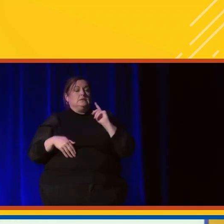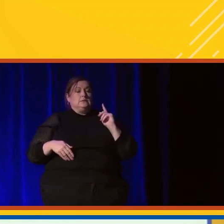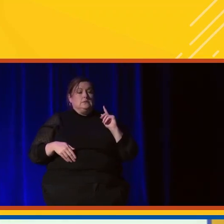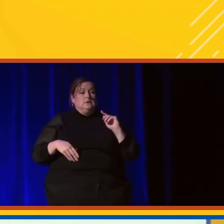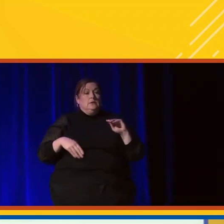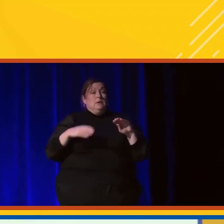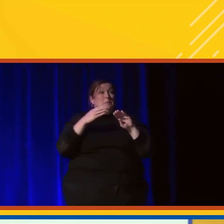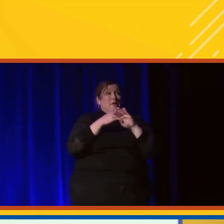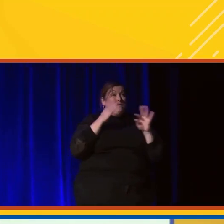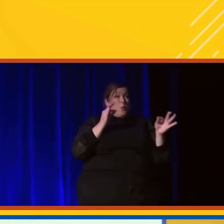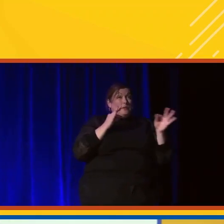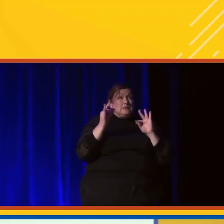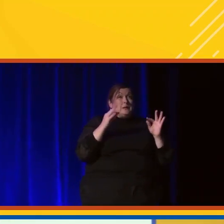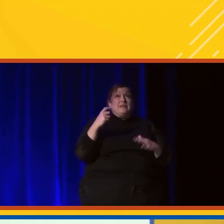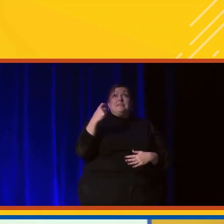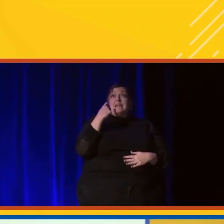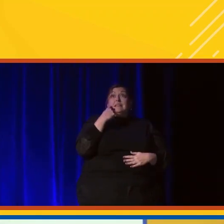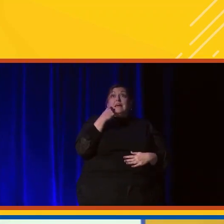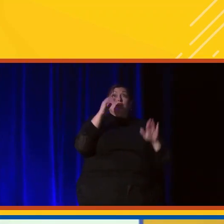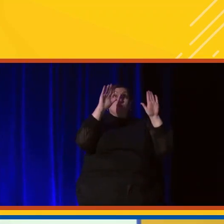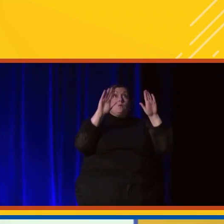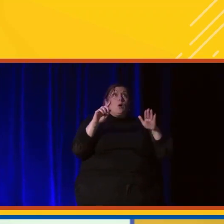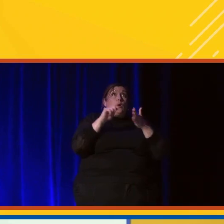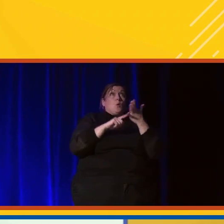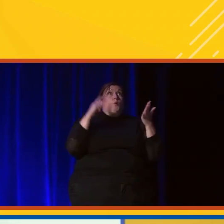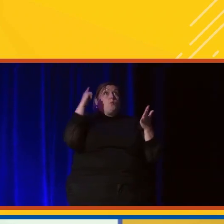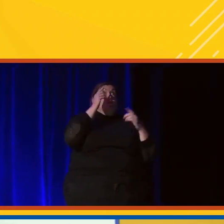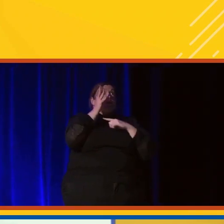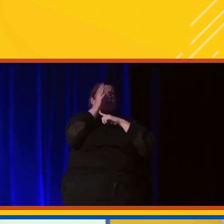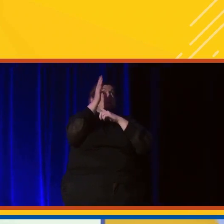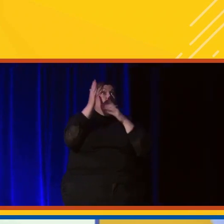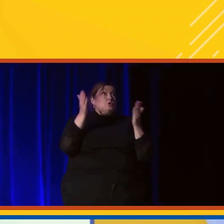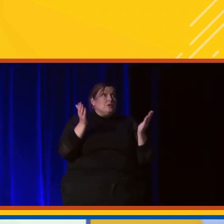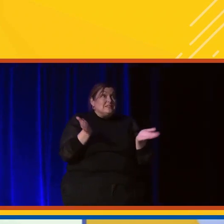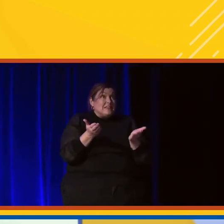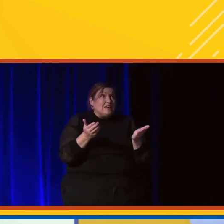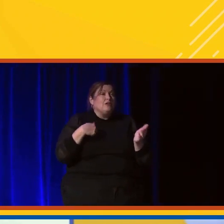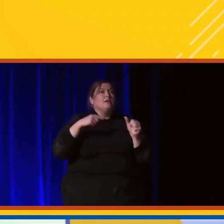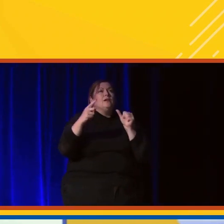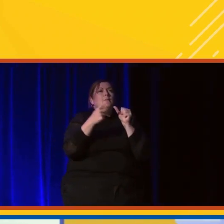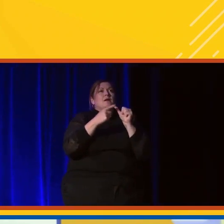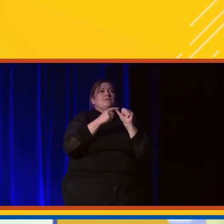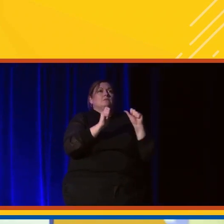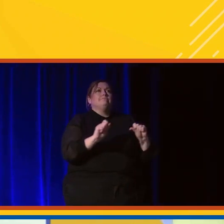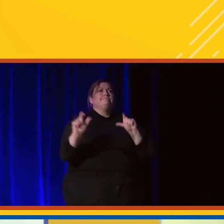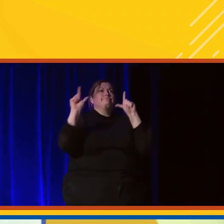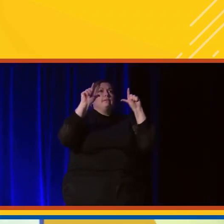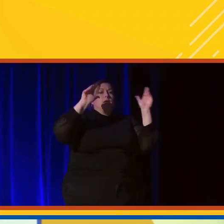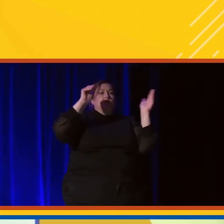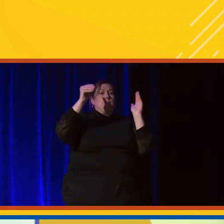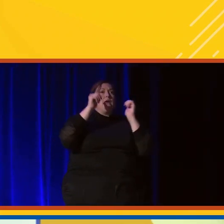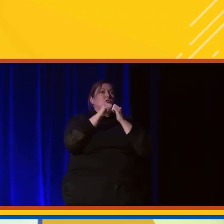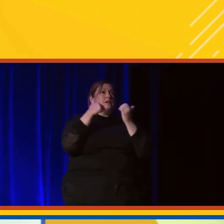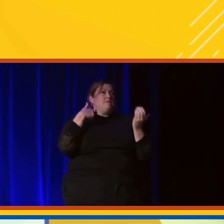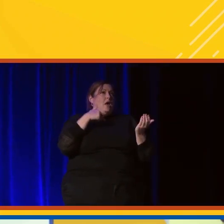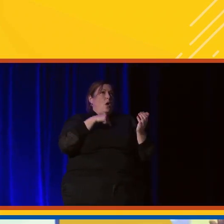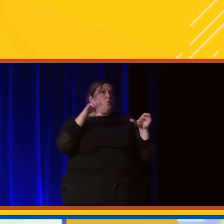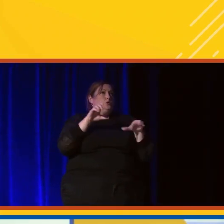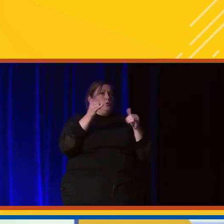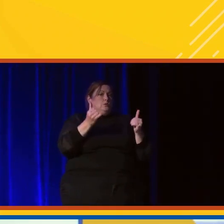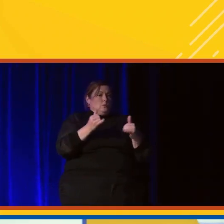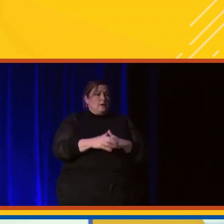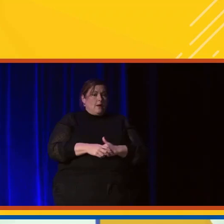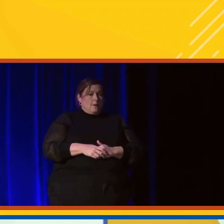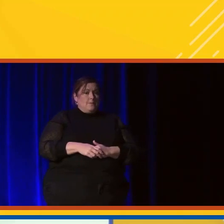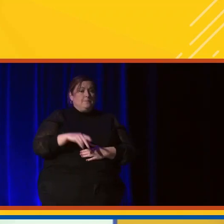Before I tell you about the latest and greatest of what we think the future is here, I'm first going to put up the comparison for how we do this right